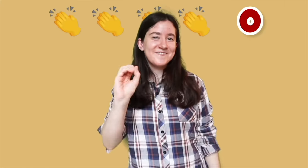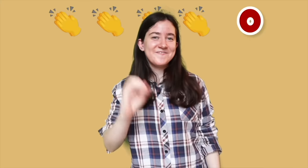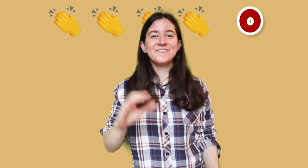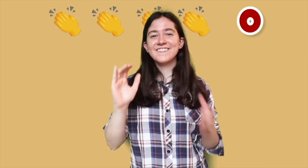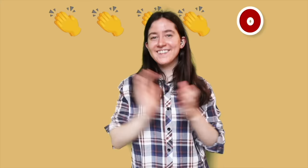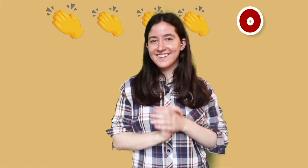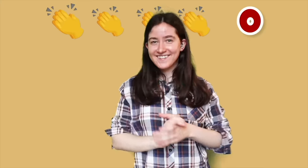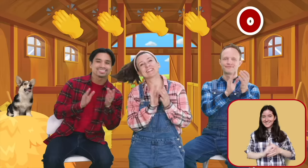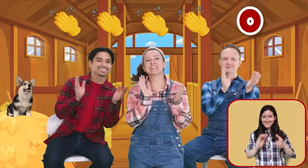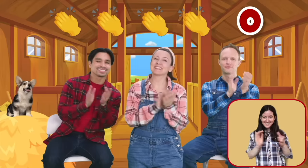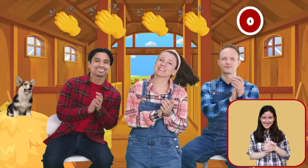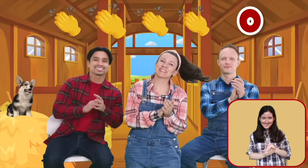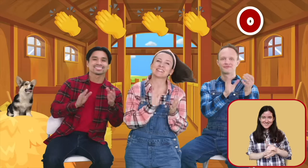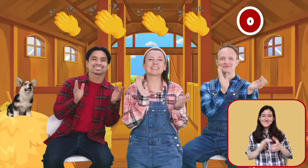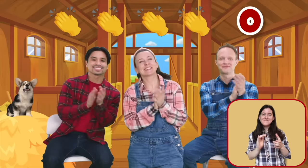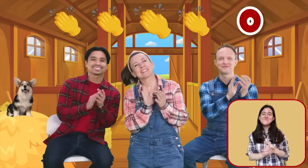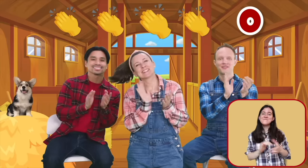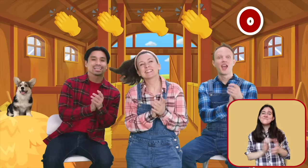oh,